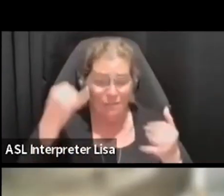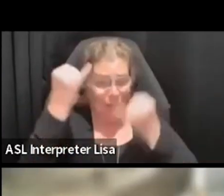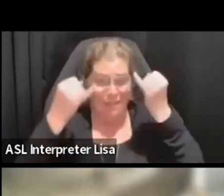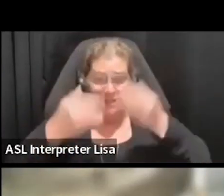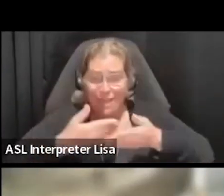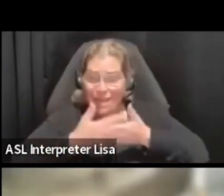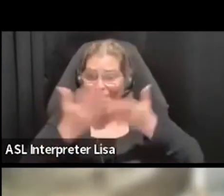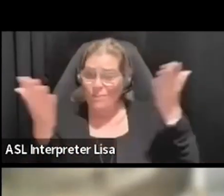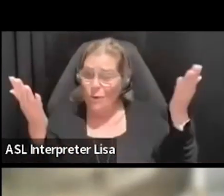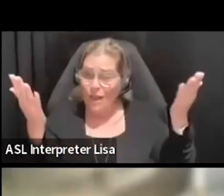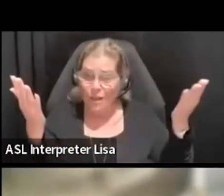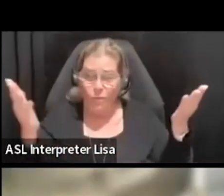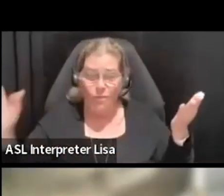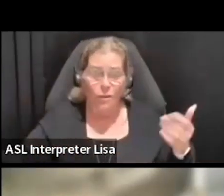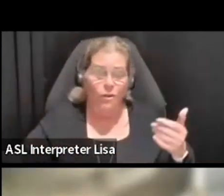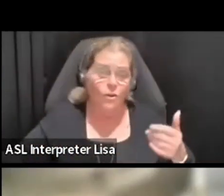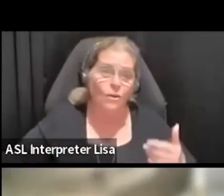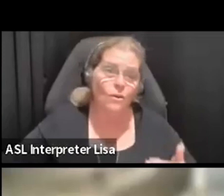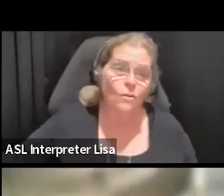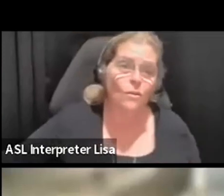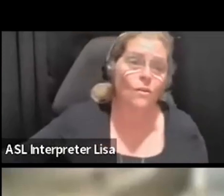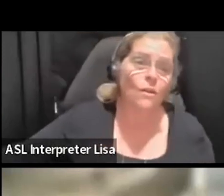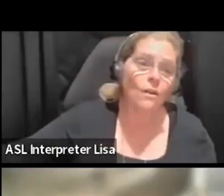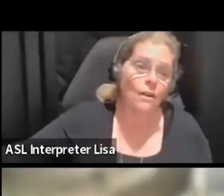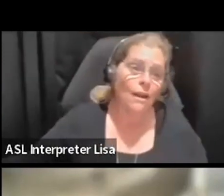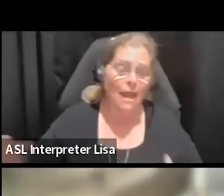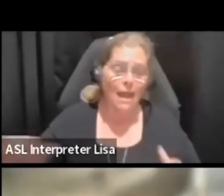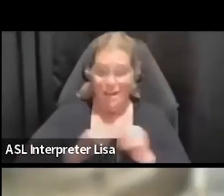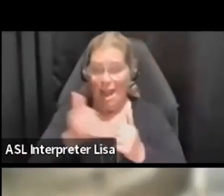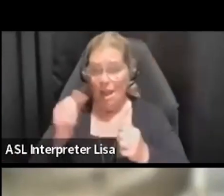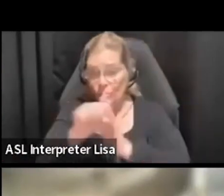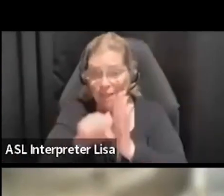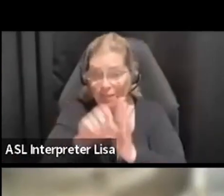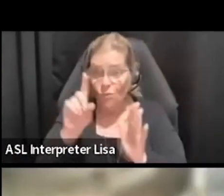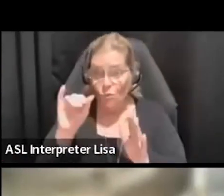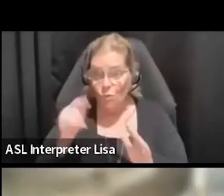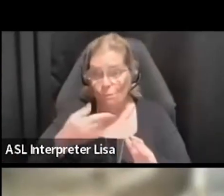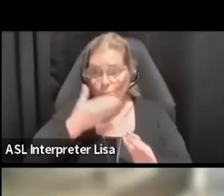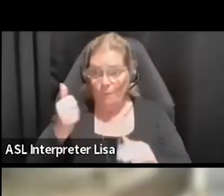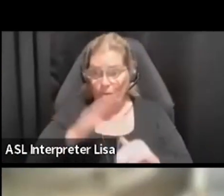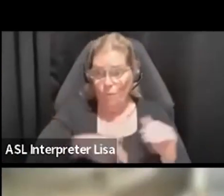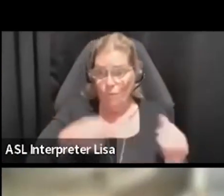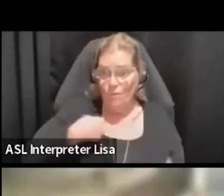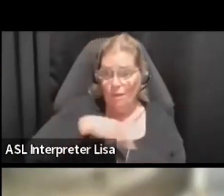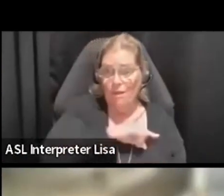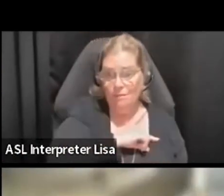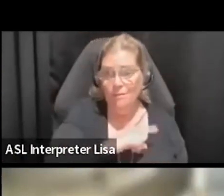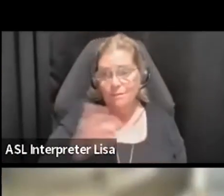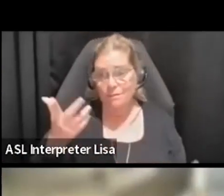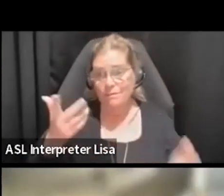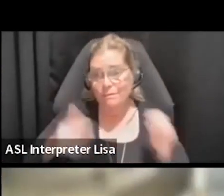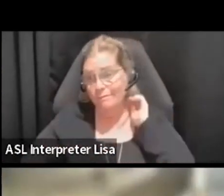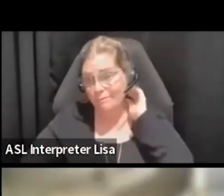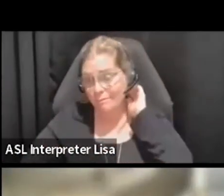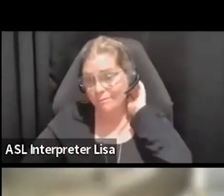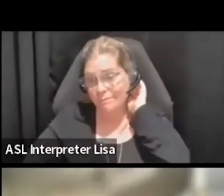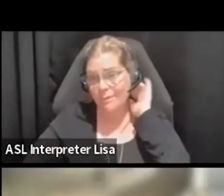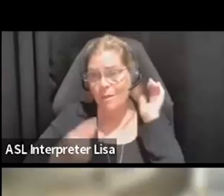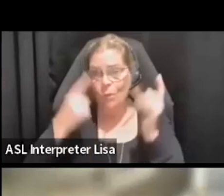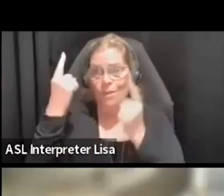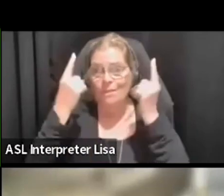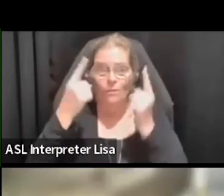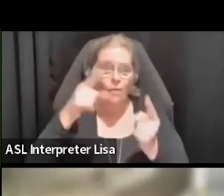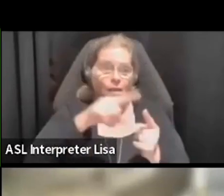states are doing this and doing it better than we are. And I think we need to tap into some of those